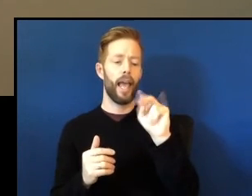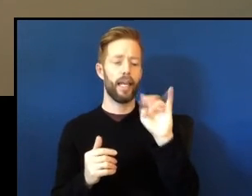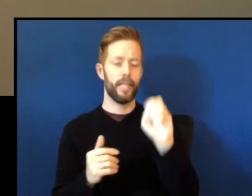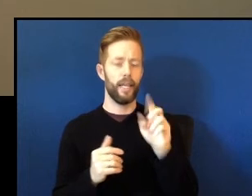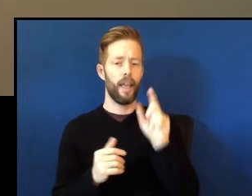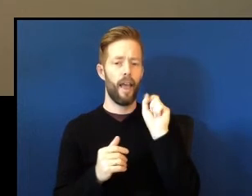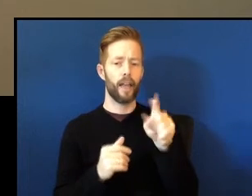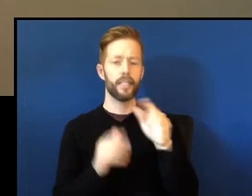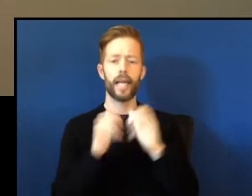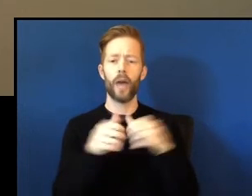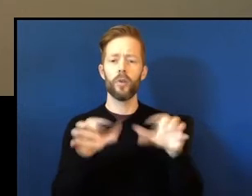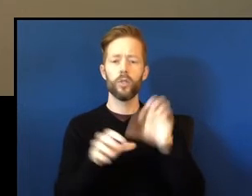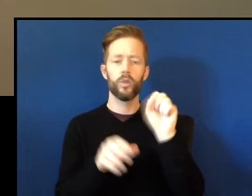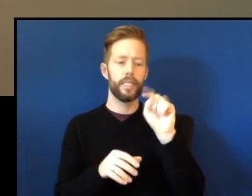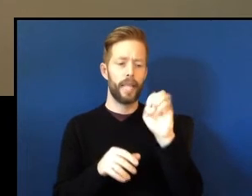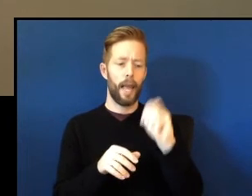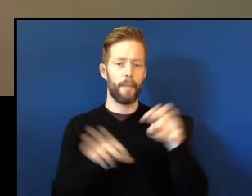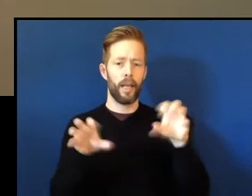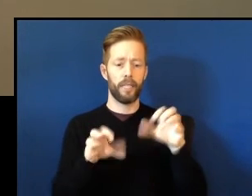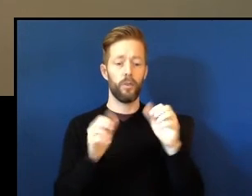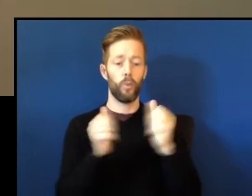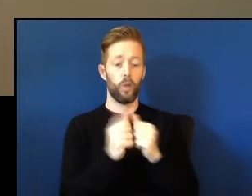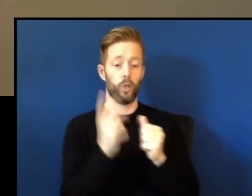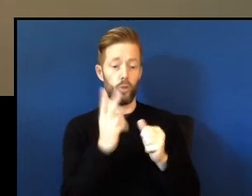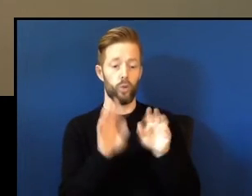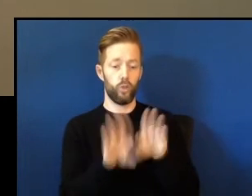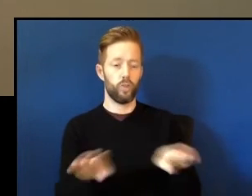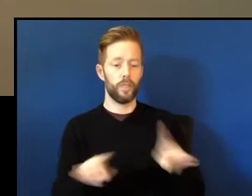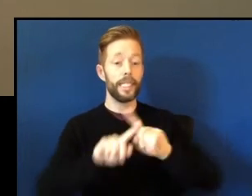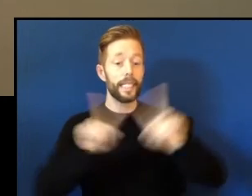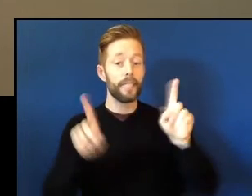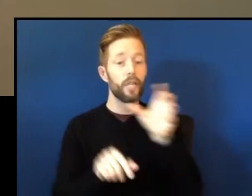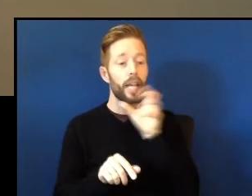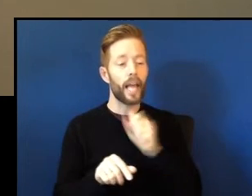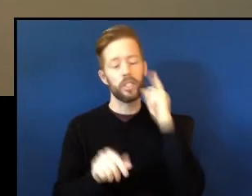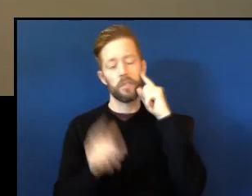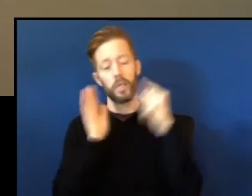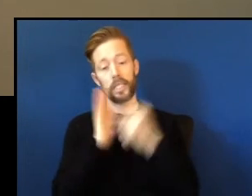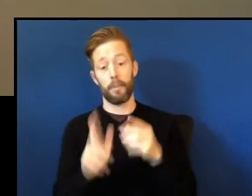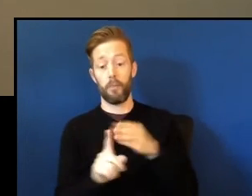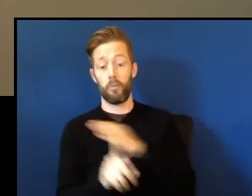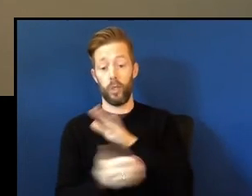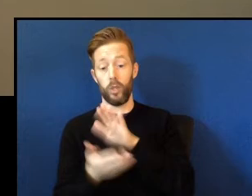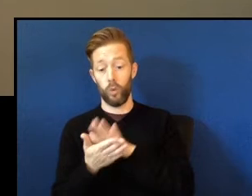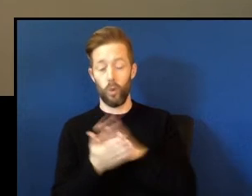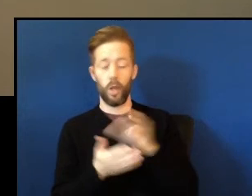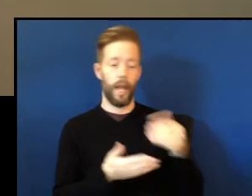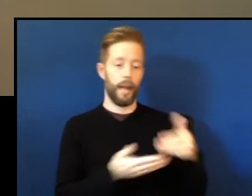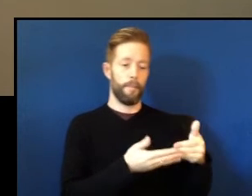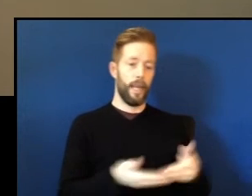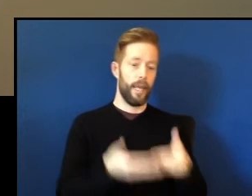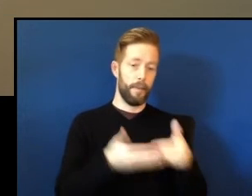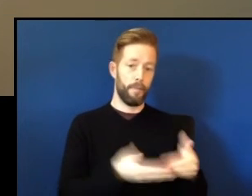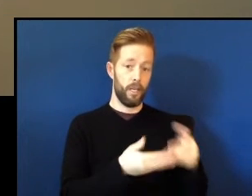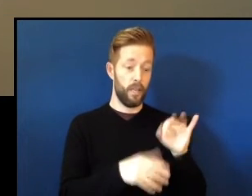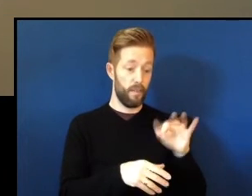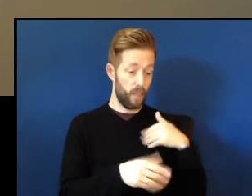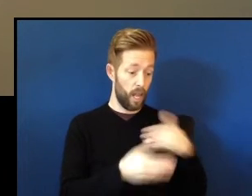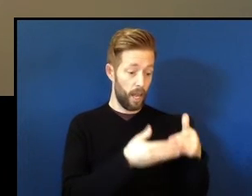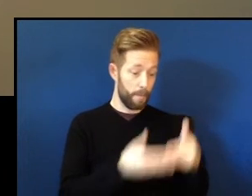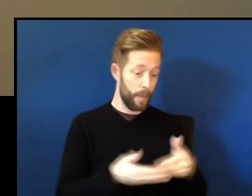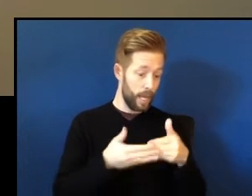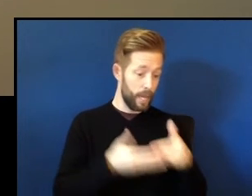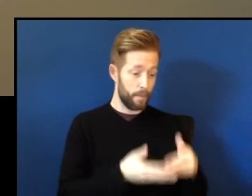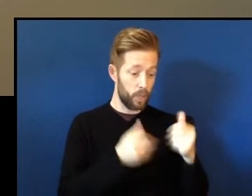you do a STEM activity with 2 children of different ages? So, for example, a preschooler and a baby. If the baby is trying to